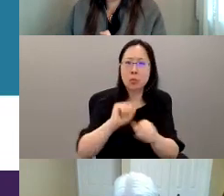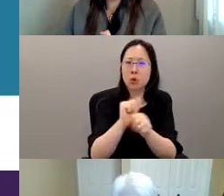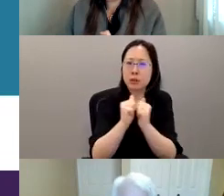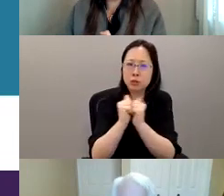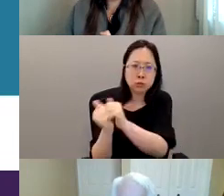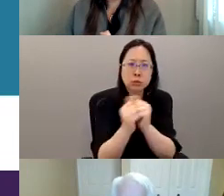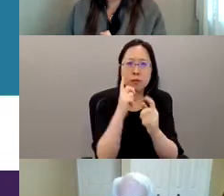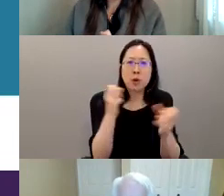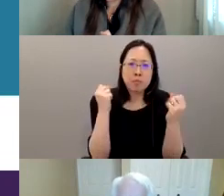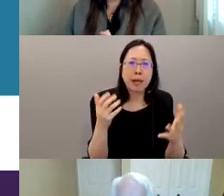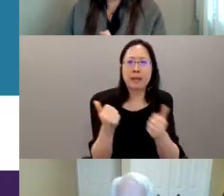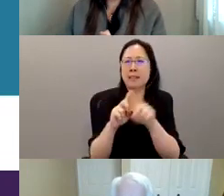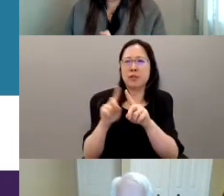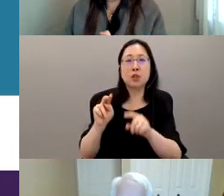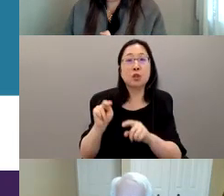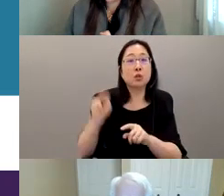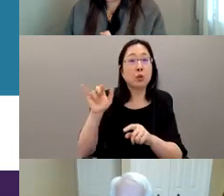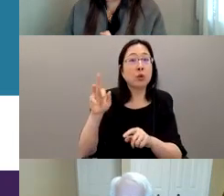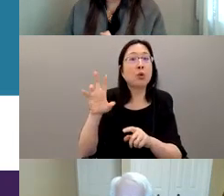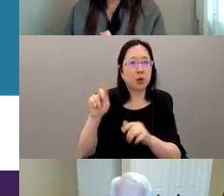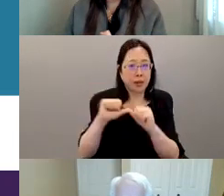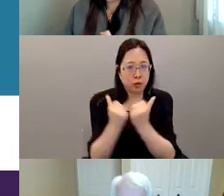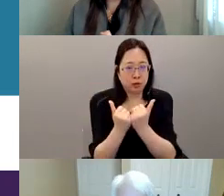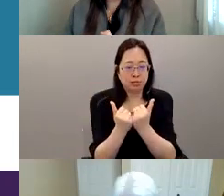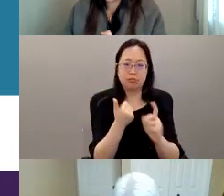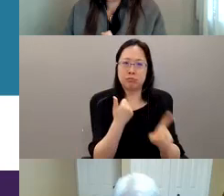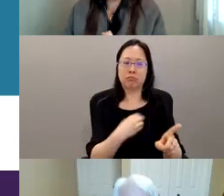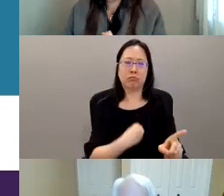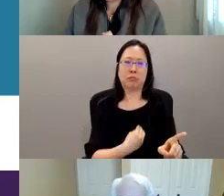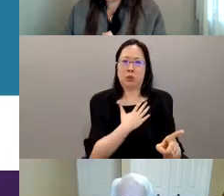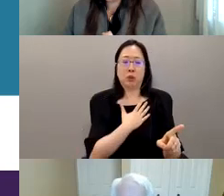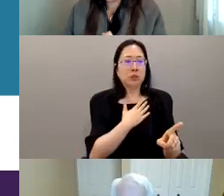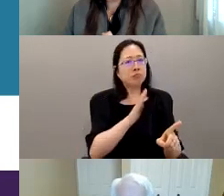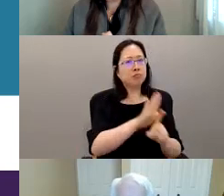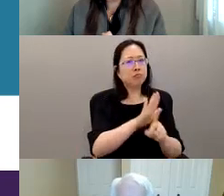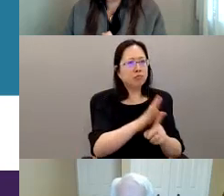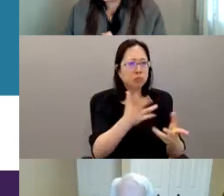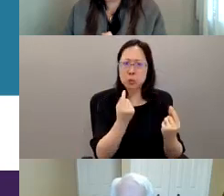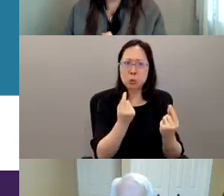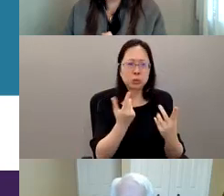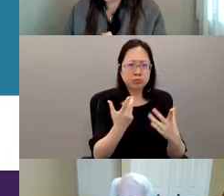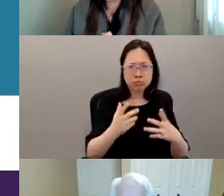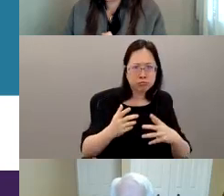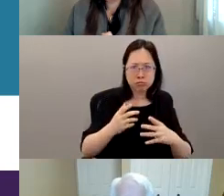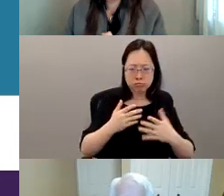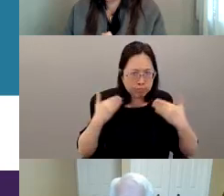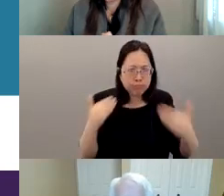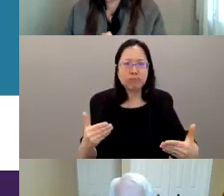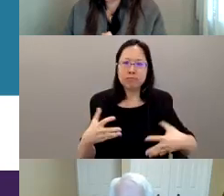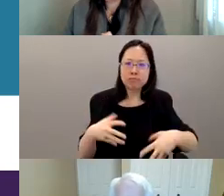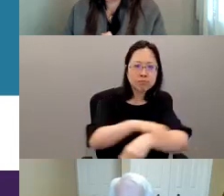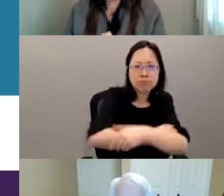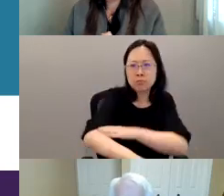York agencies. Jane is an inspiration, not afraid to roll up her sleeves and provide input